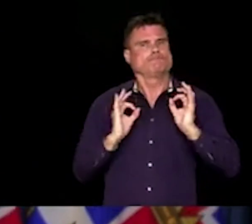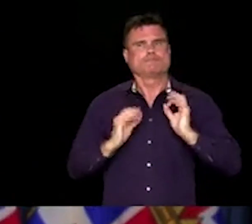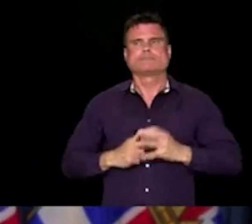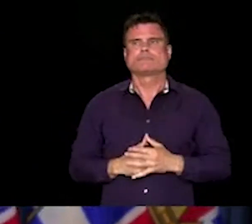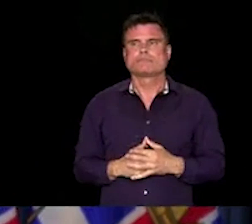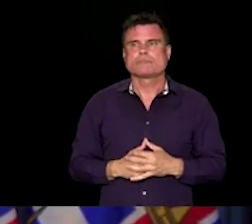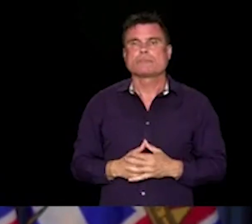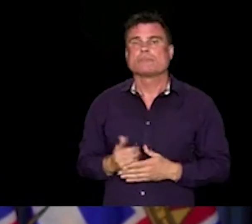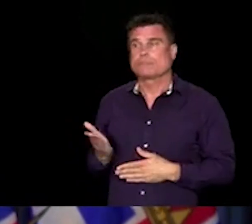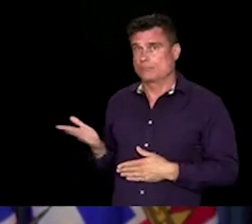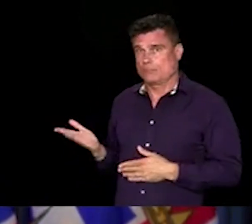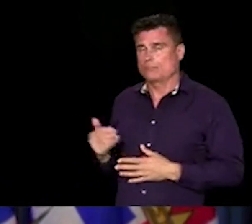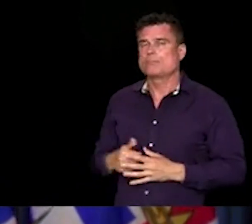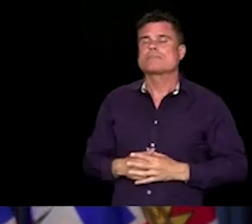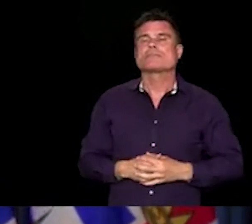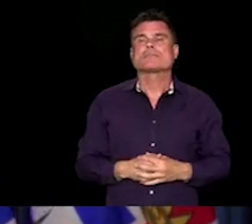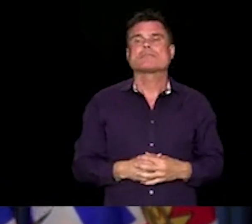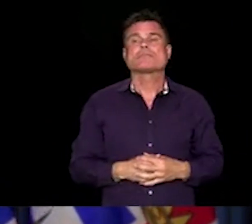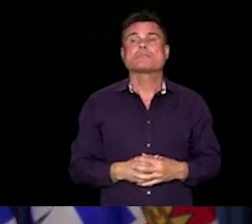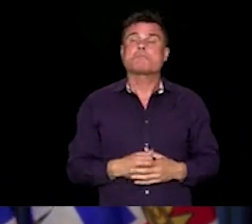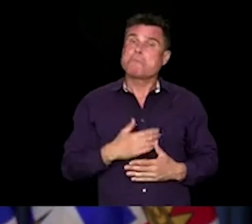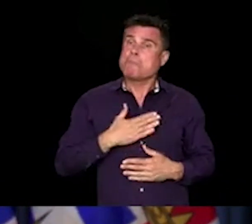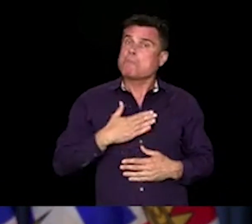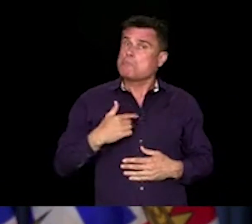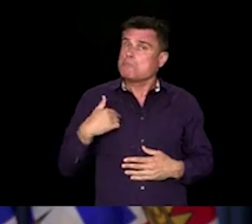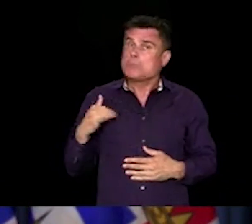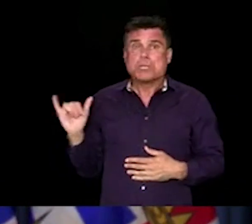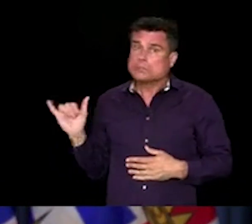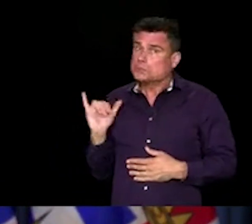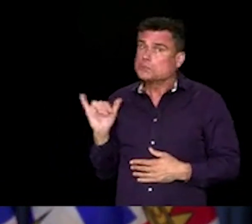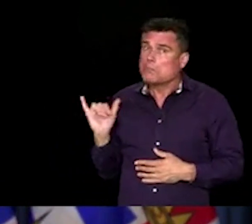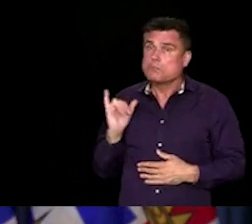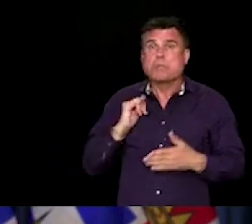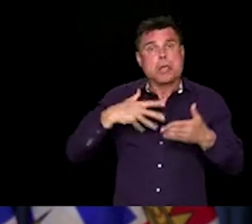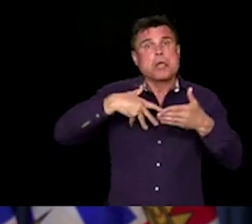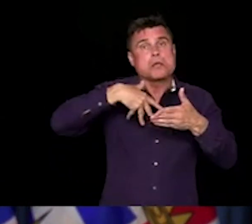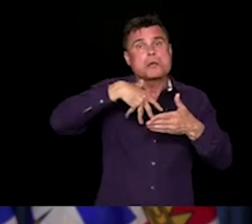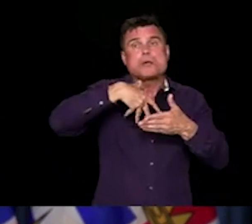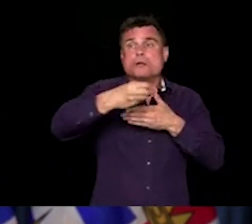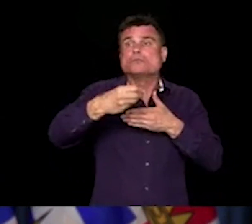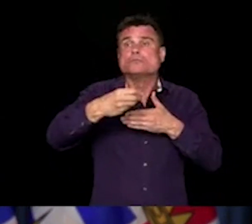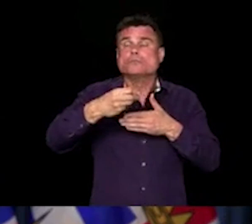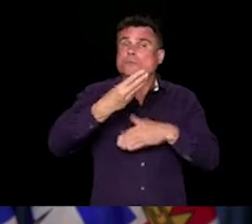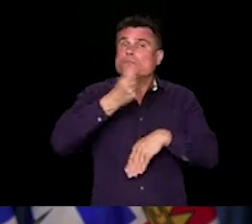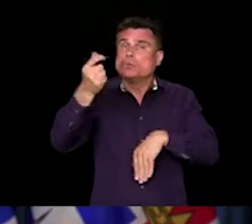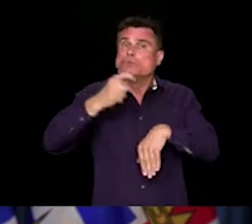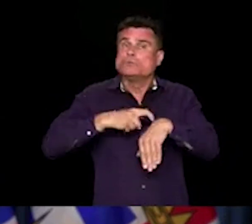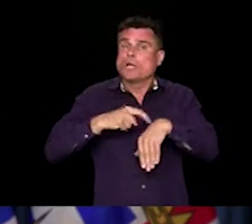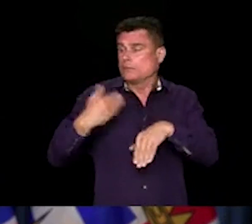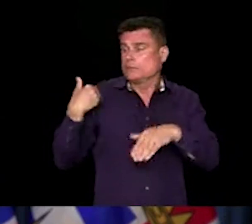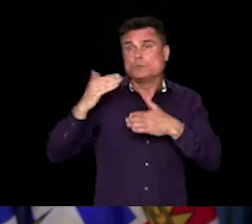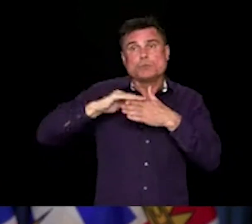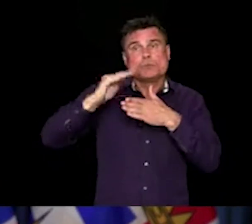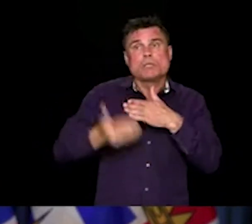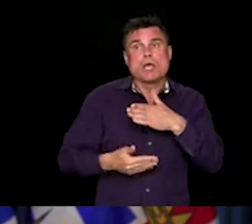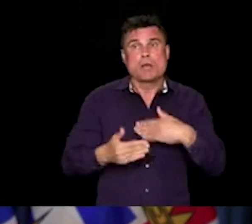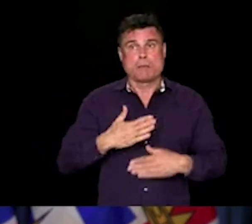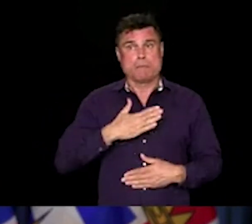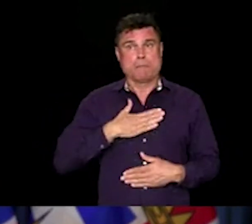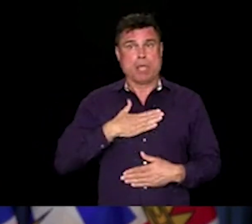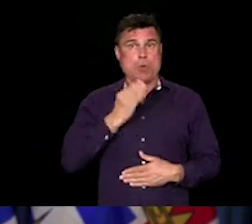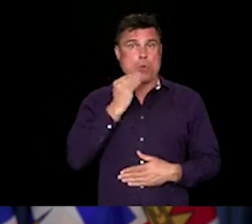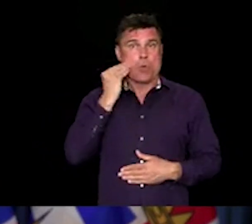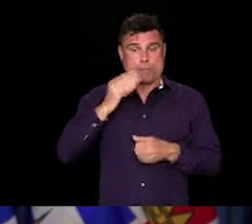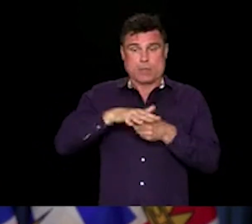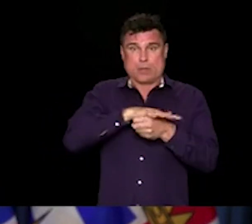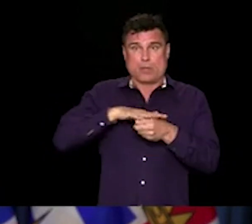Just to say in English, I was out a reasonable amount this weekend outside, and what I would say, at